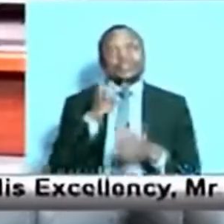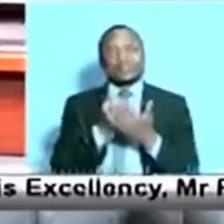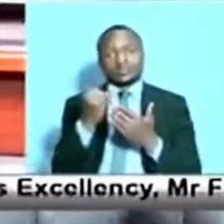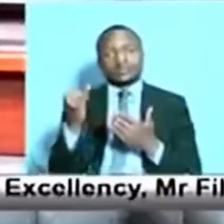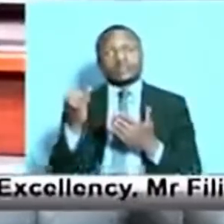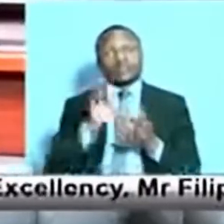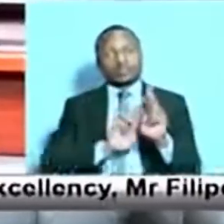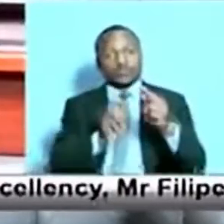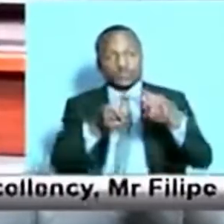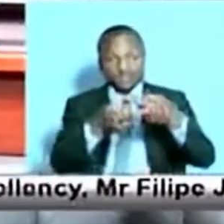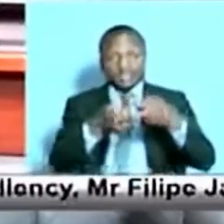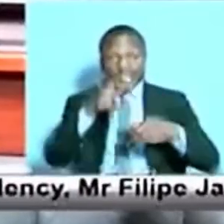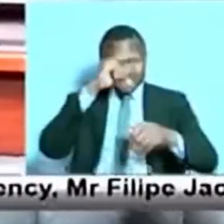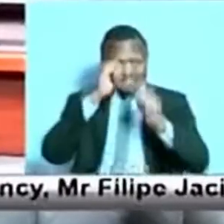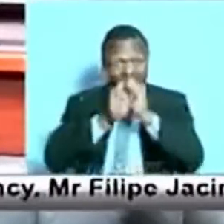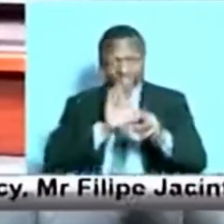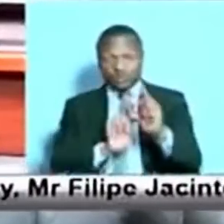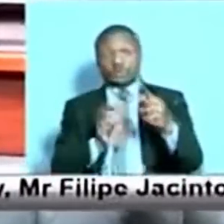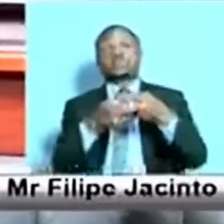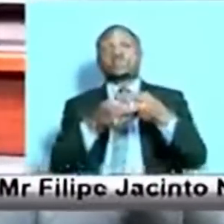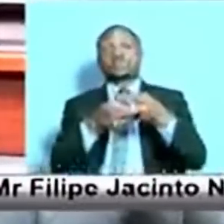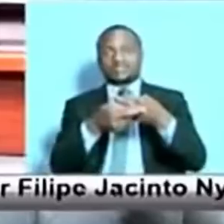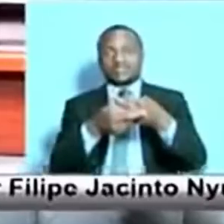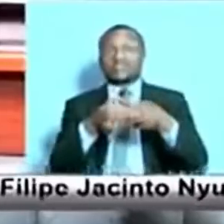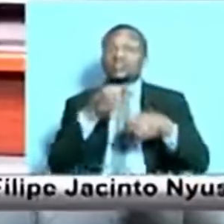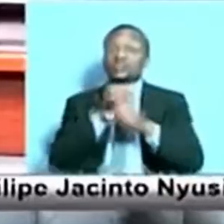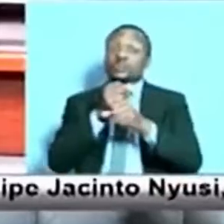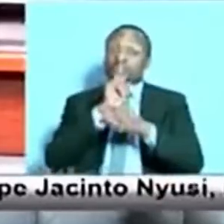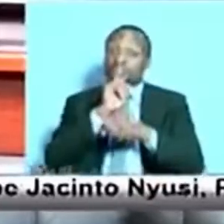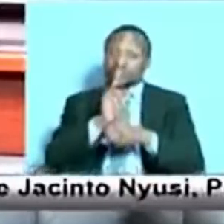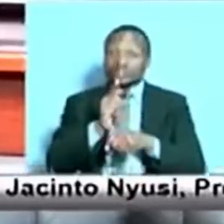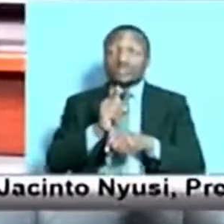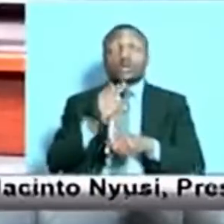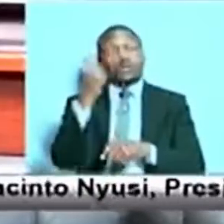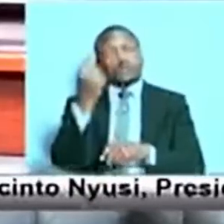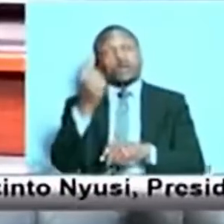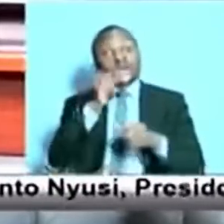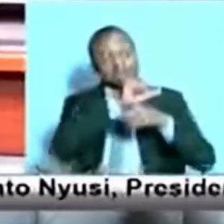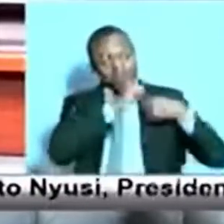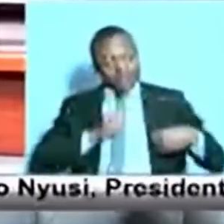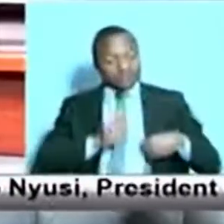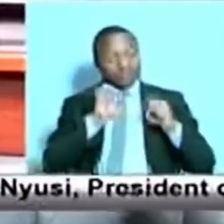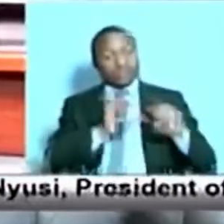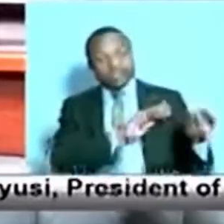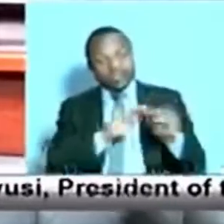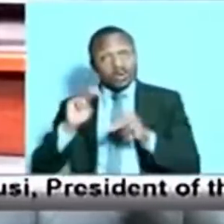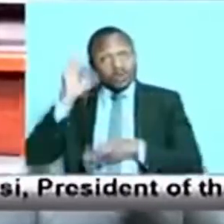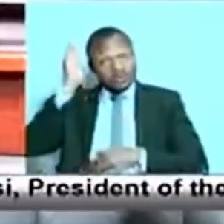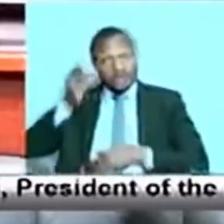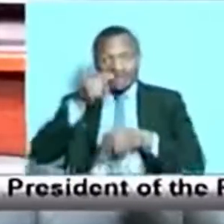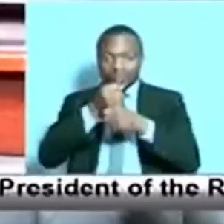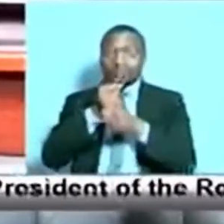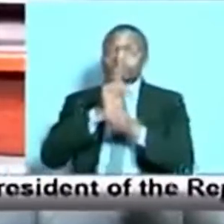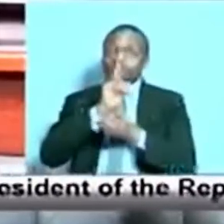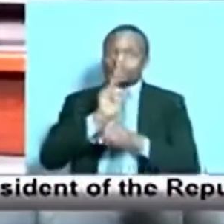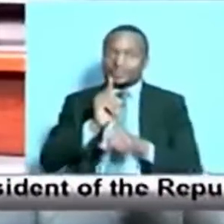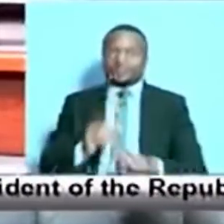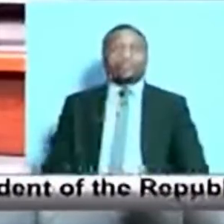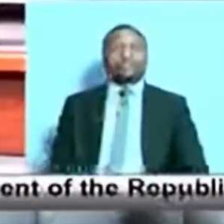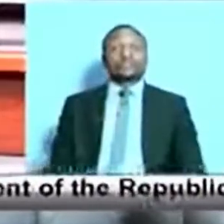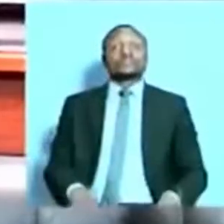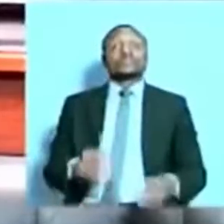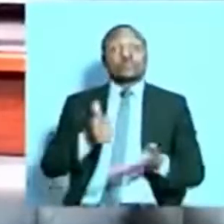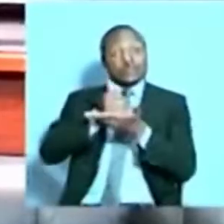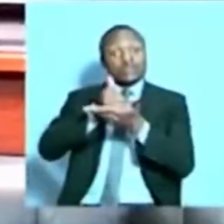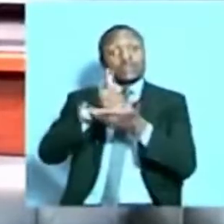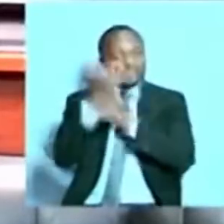of reconciliation, because reconciliation ensures that we are in one heart and we can move forward to ensure that we help